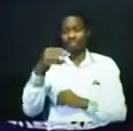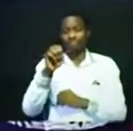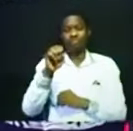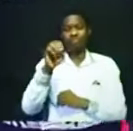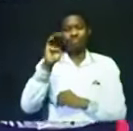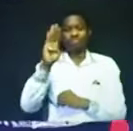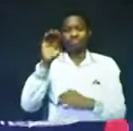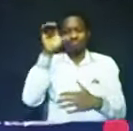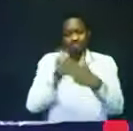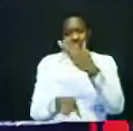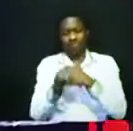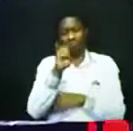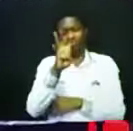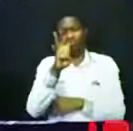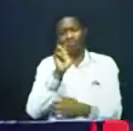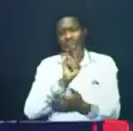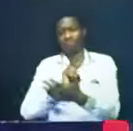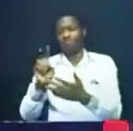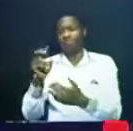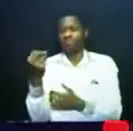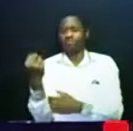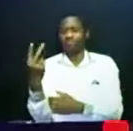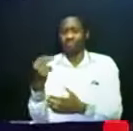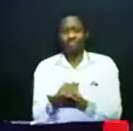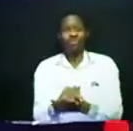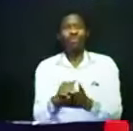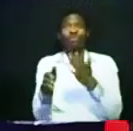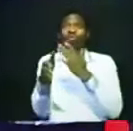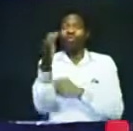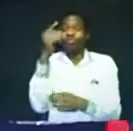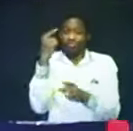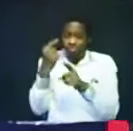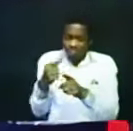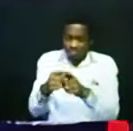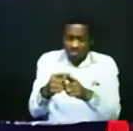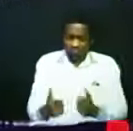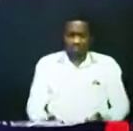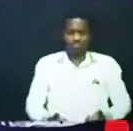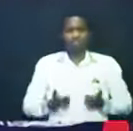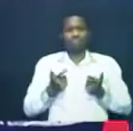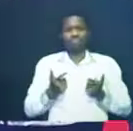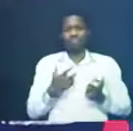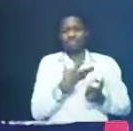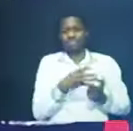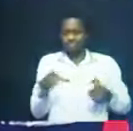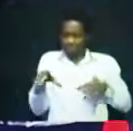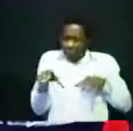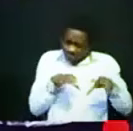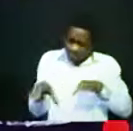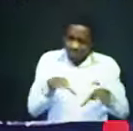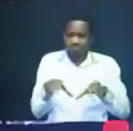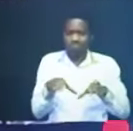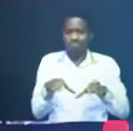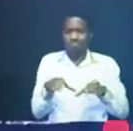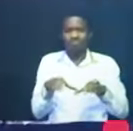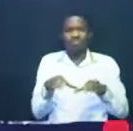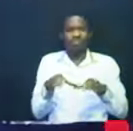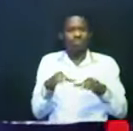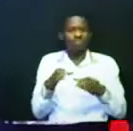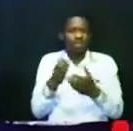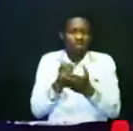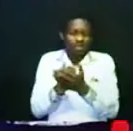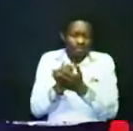For the word of God is alive and active, sharper than